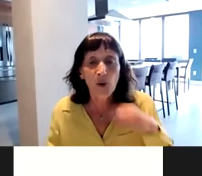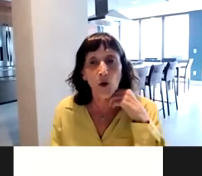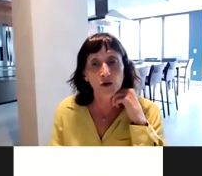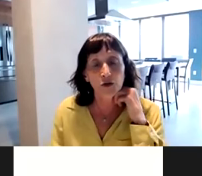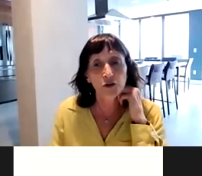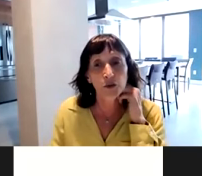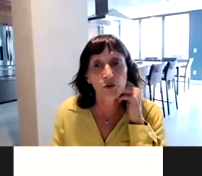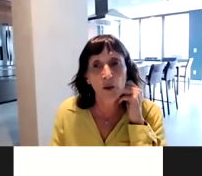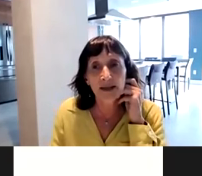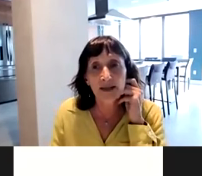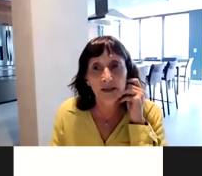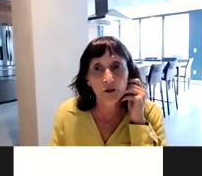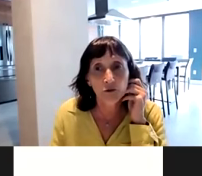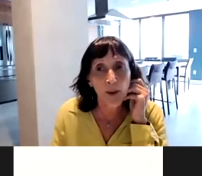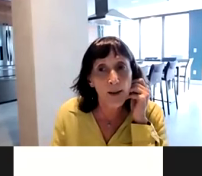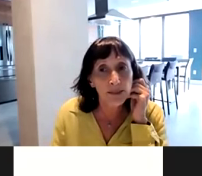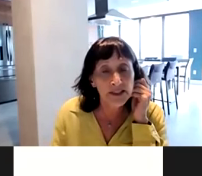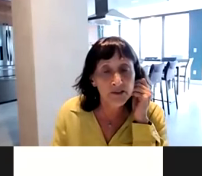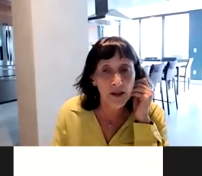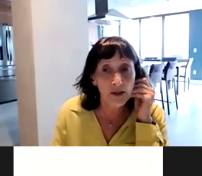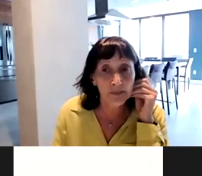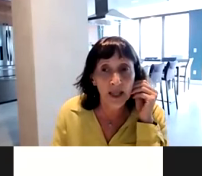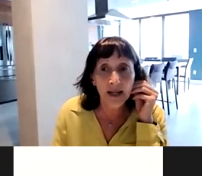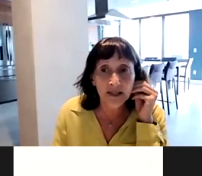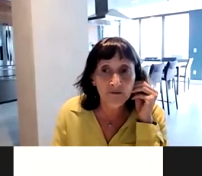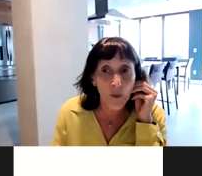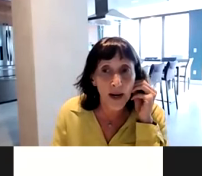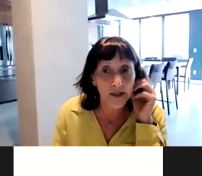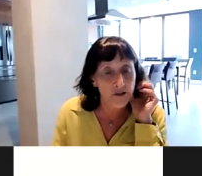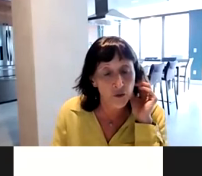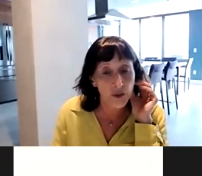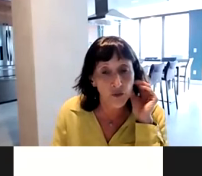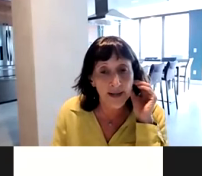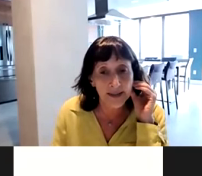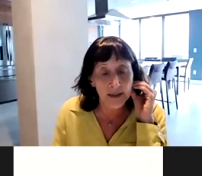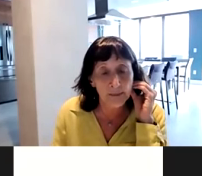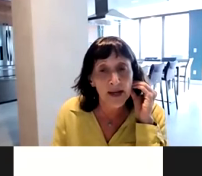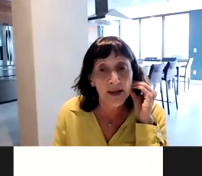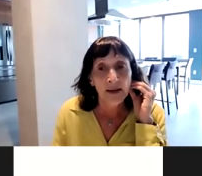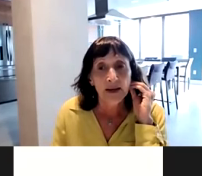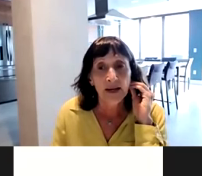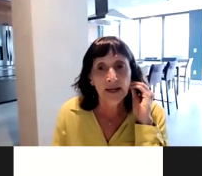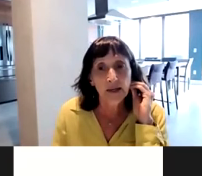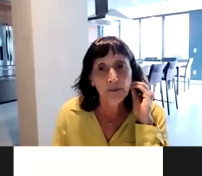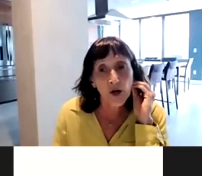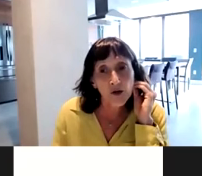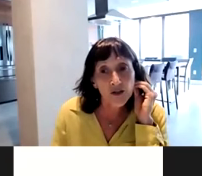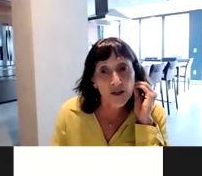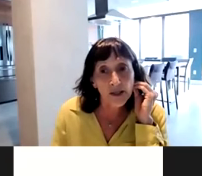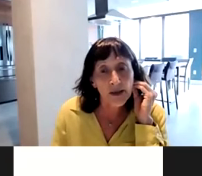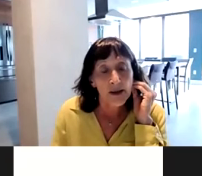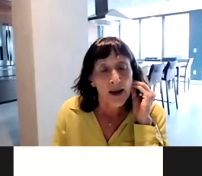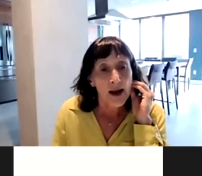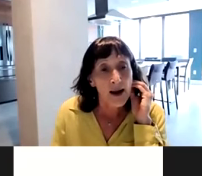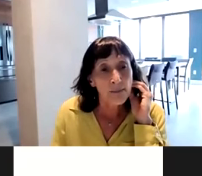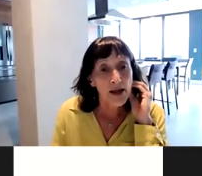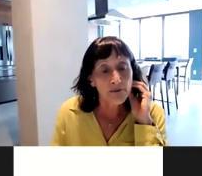they're important to address, and you've probably developed lots of ways to address them in